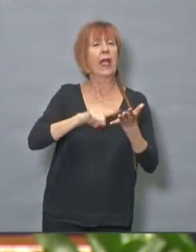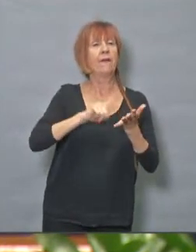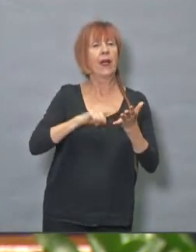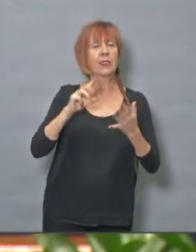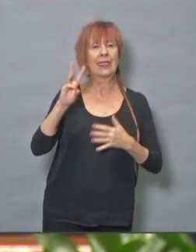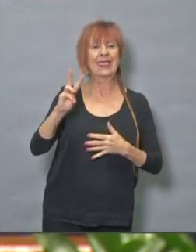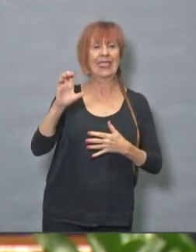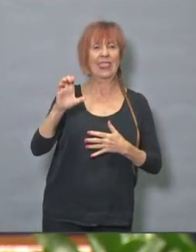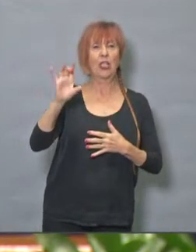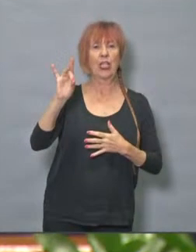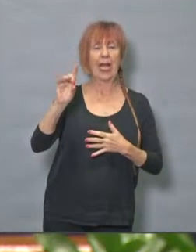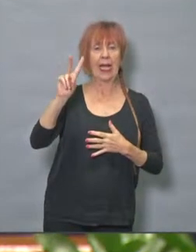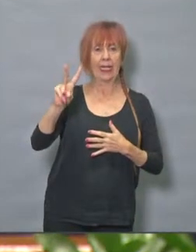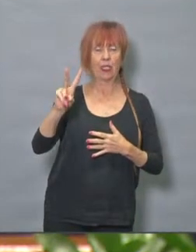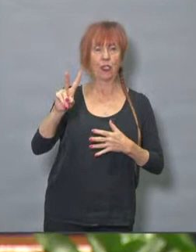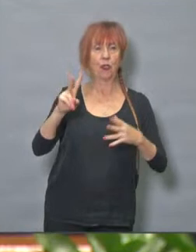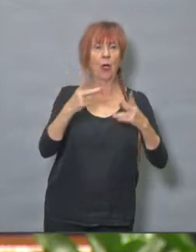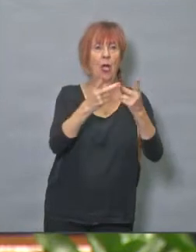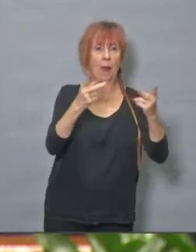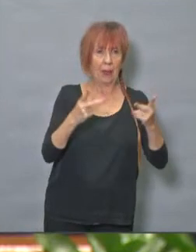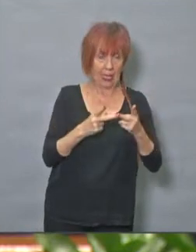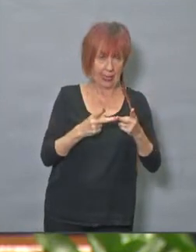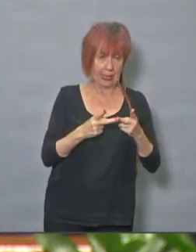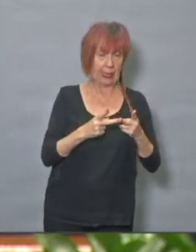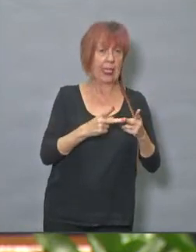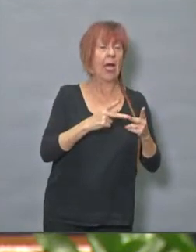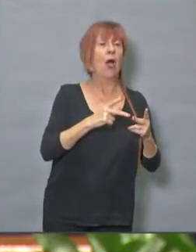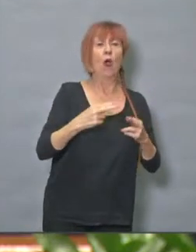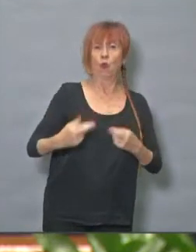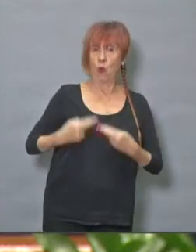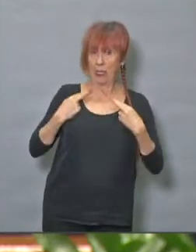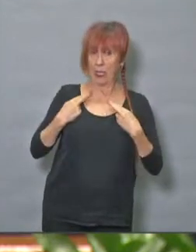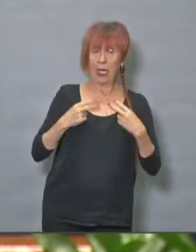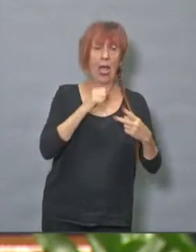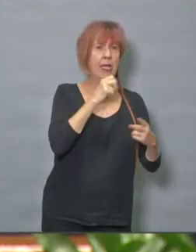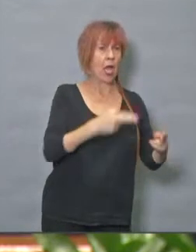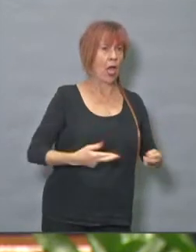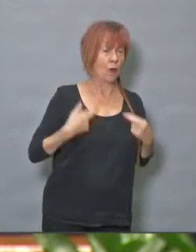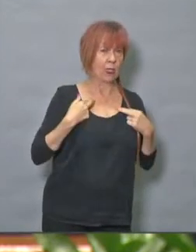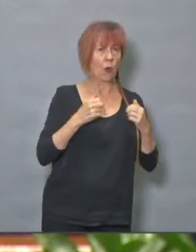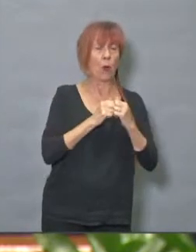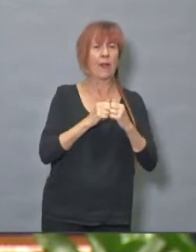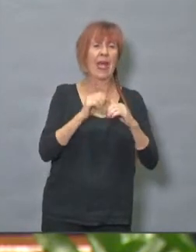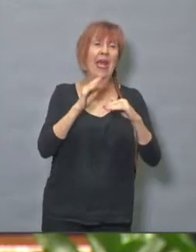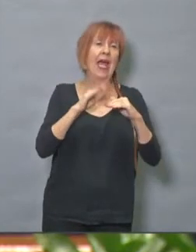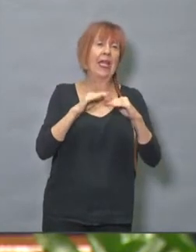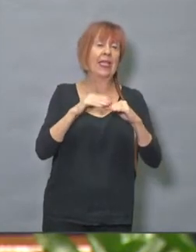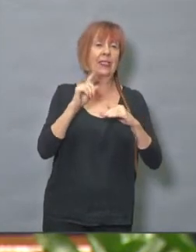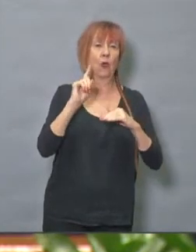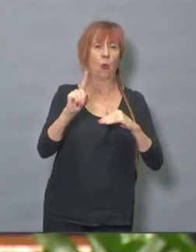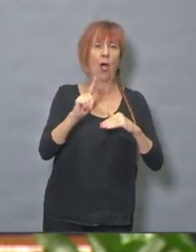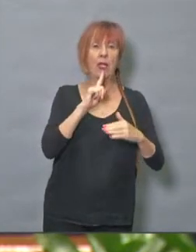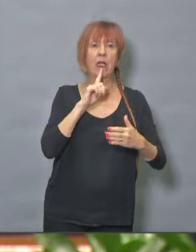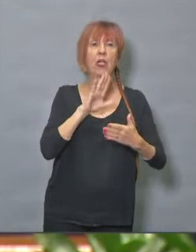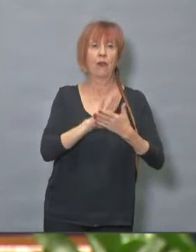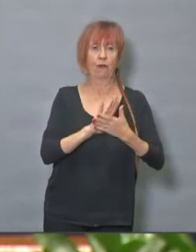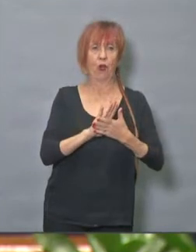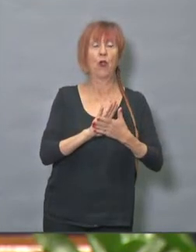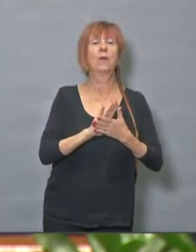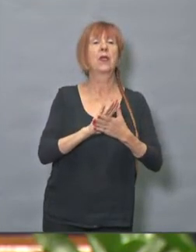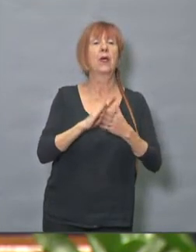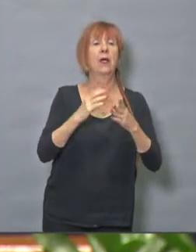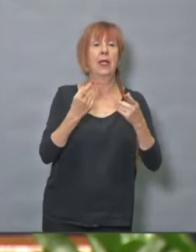682 residential congregate settings and non-residential settings with at least one confirmed or suspect case of